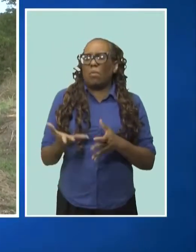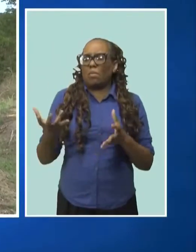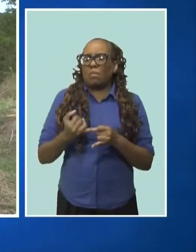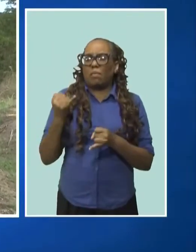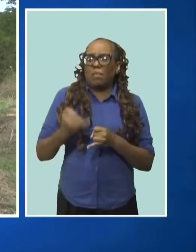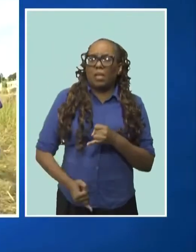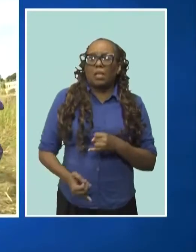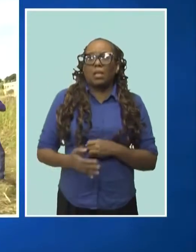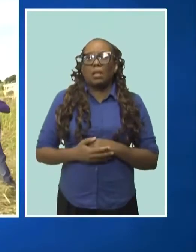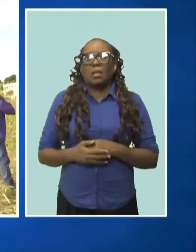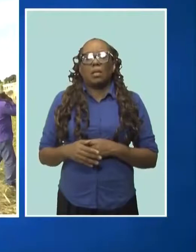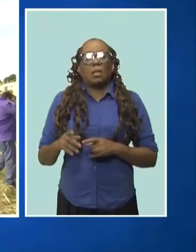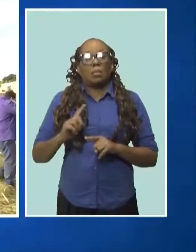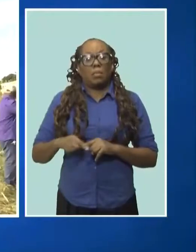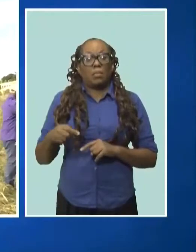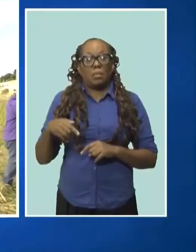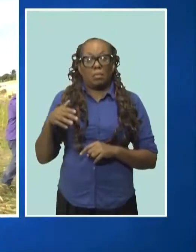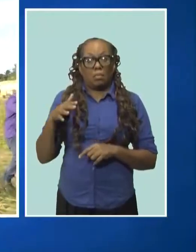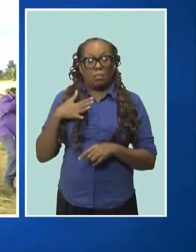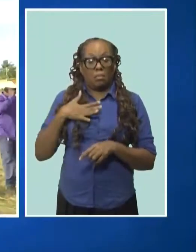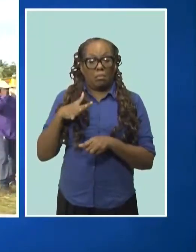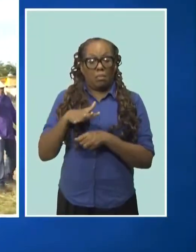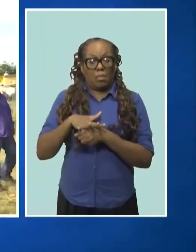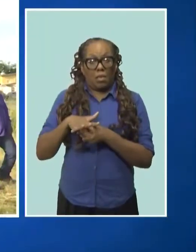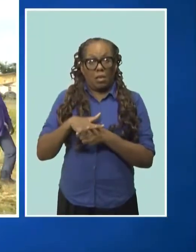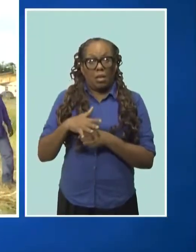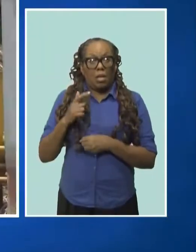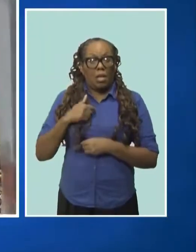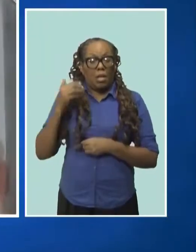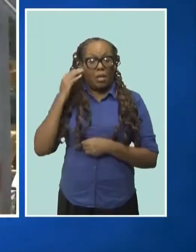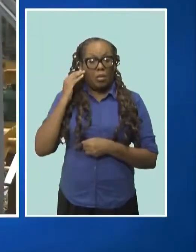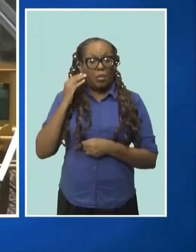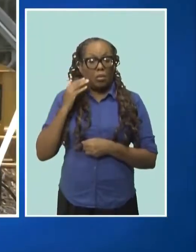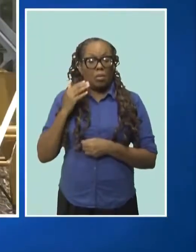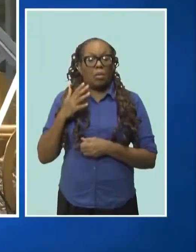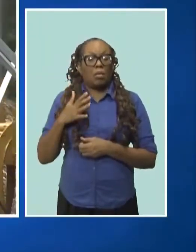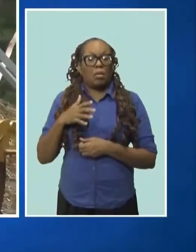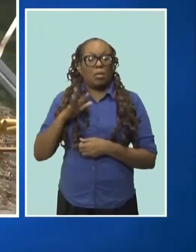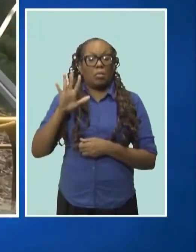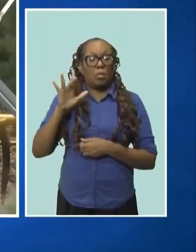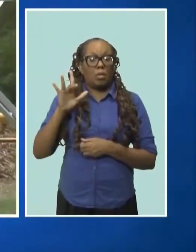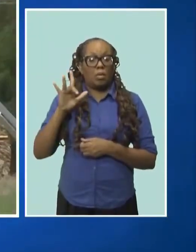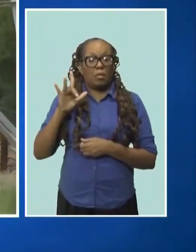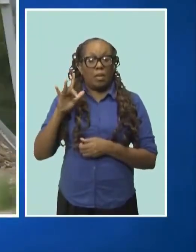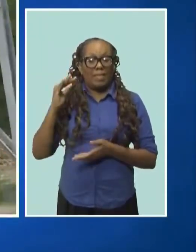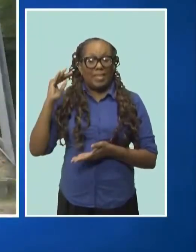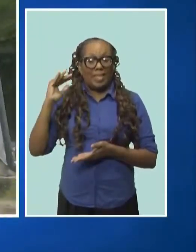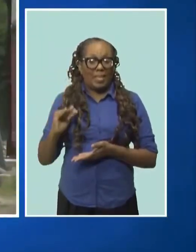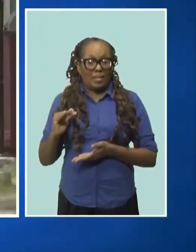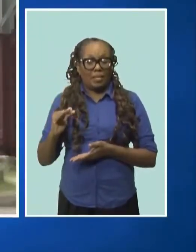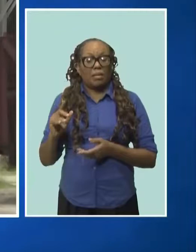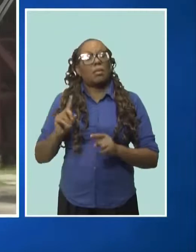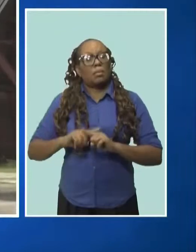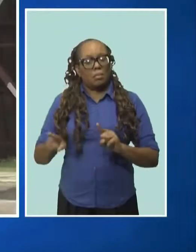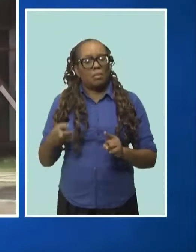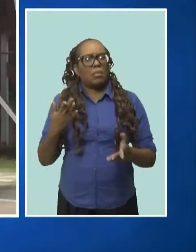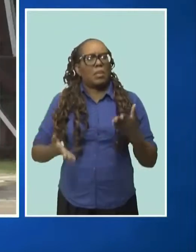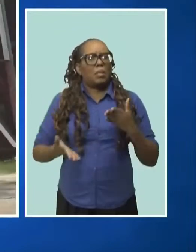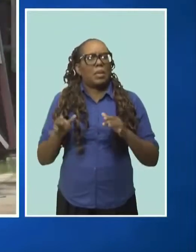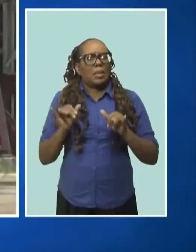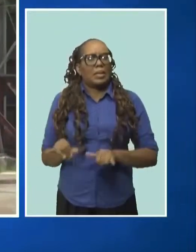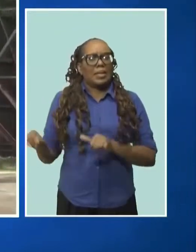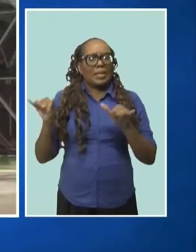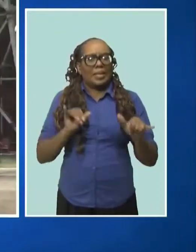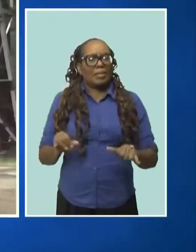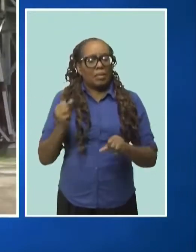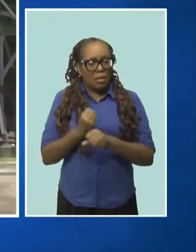reaping 25 acres of first crop less this year. But I should produce the same amount of tonnage as I did last year because my crop looked very